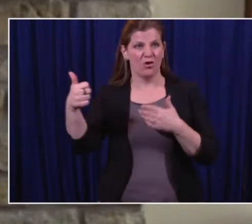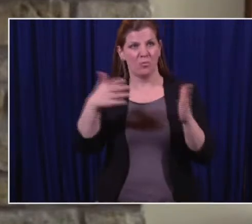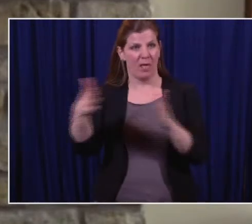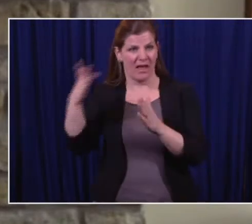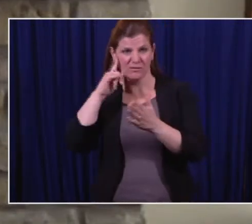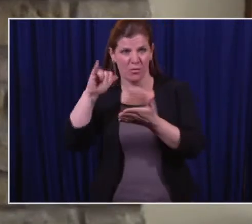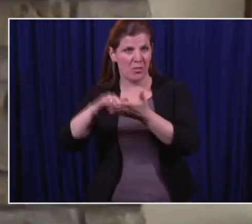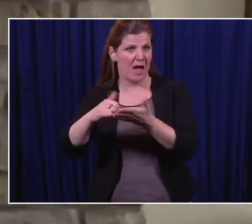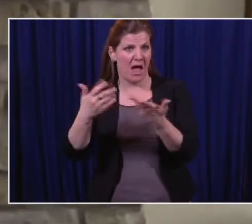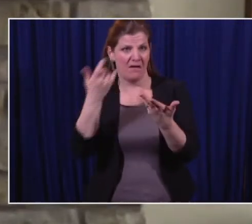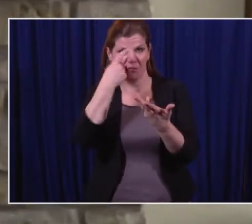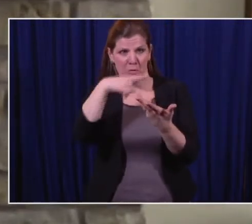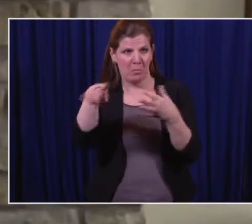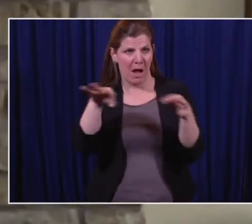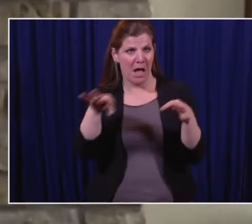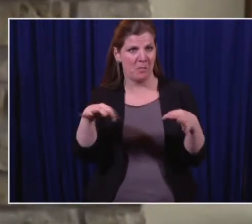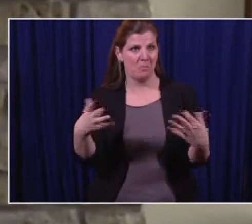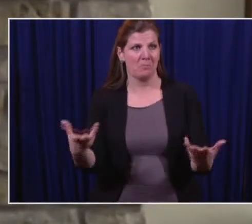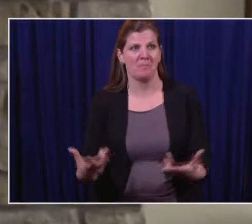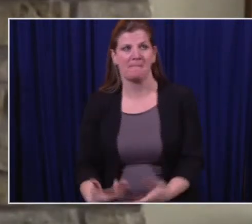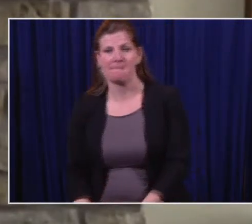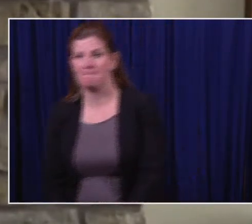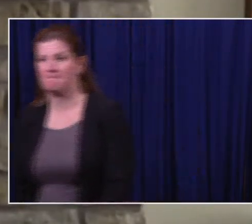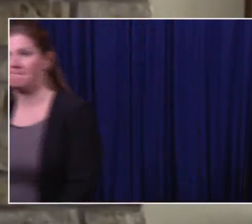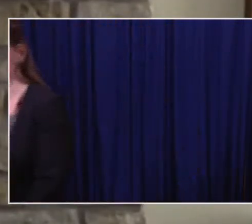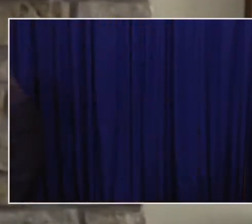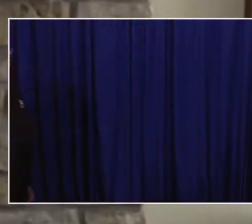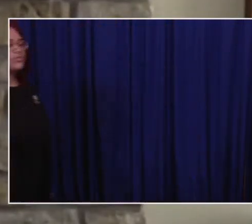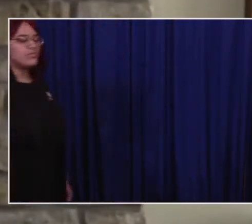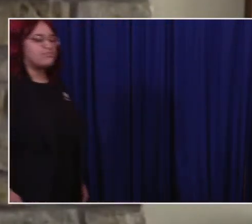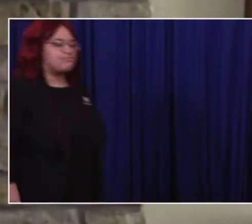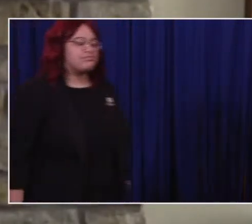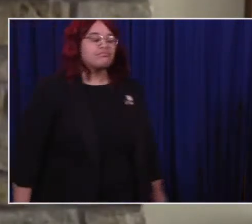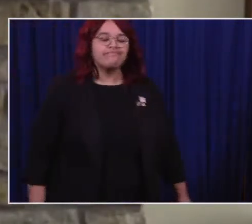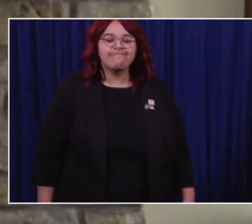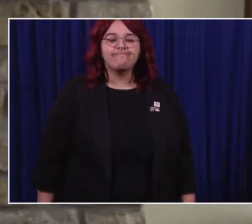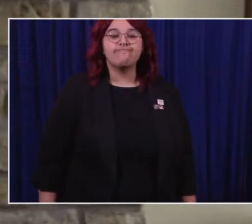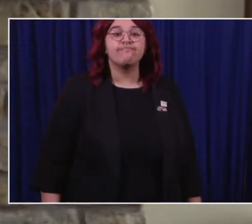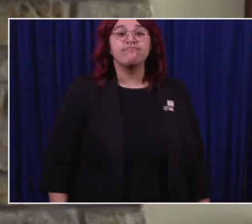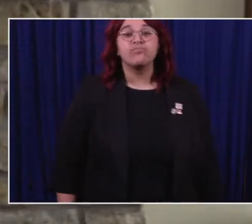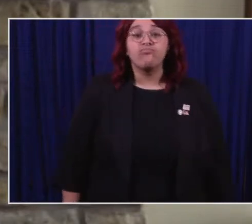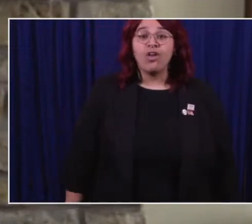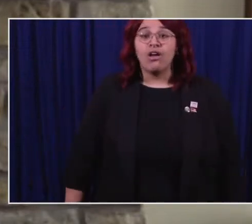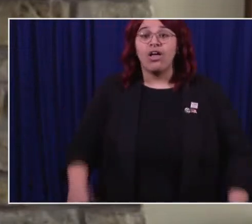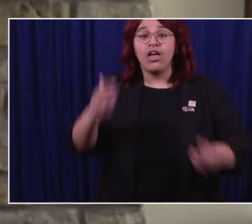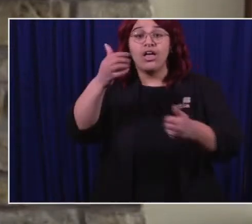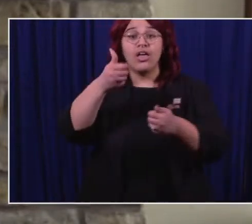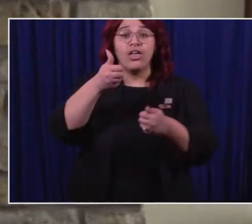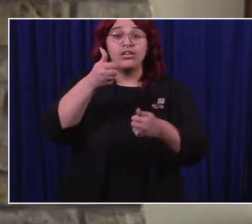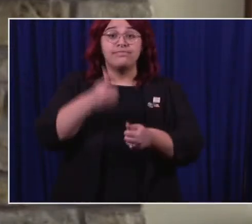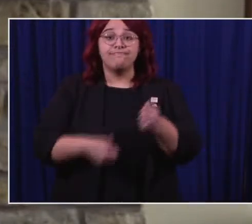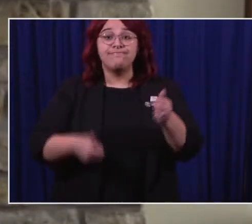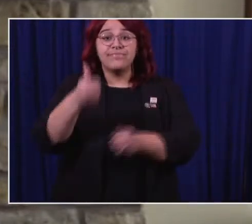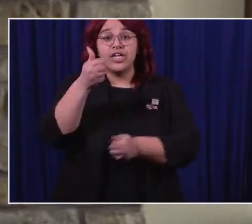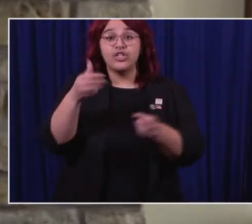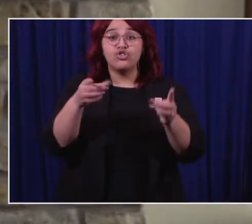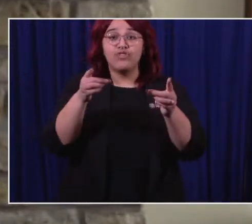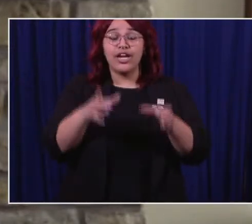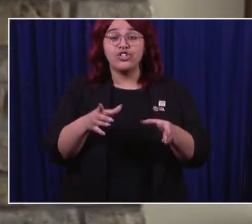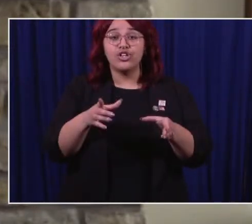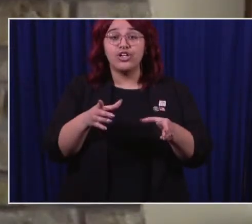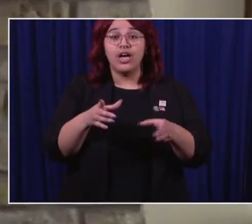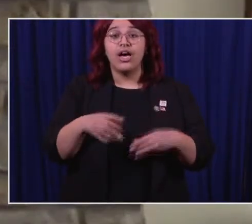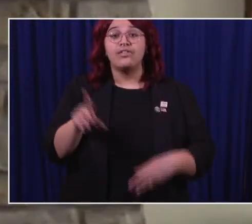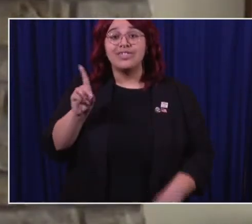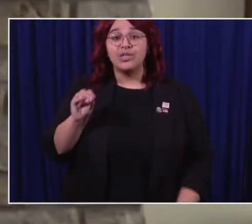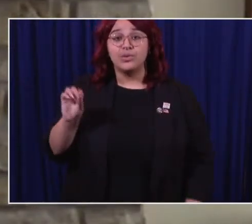folks. Yeah, Jess, I'm talking to the director about that, and we'll have something in the next few days on that. That's